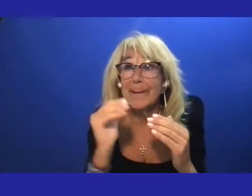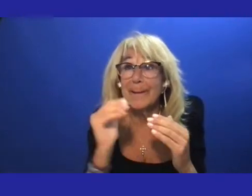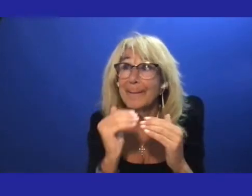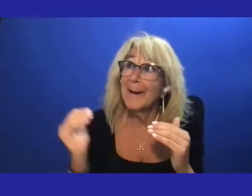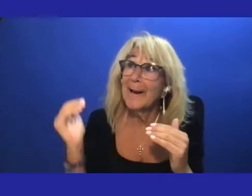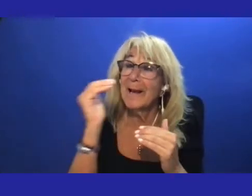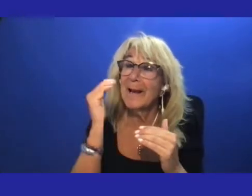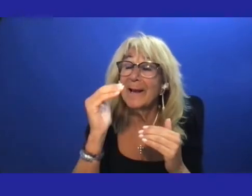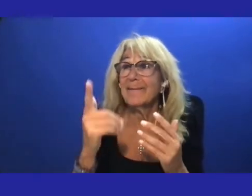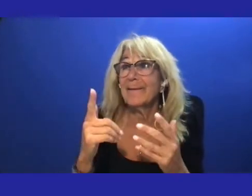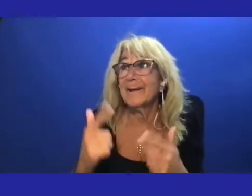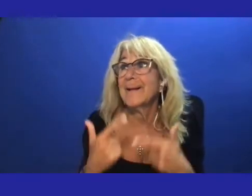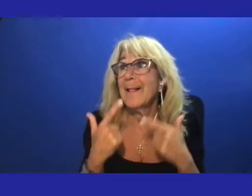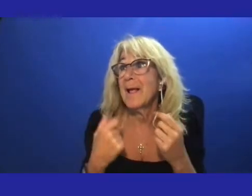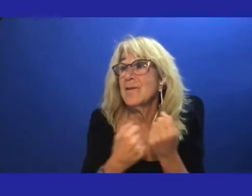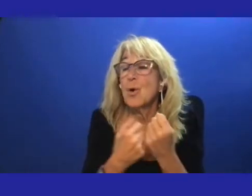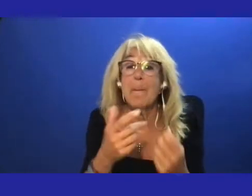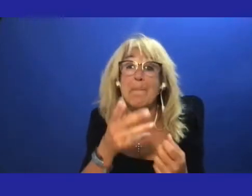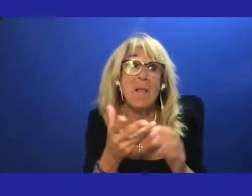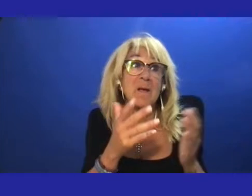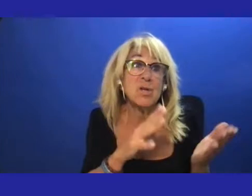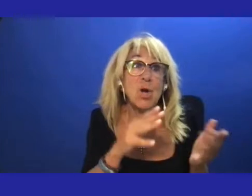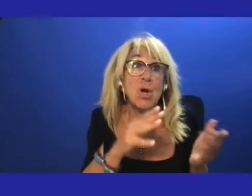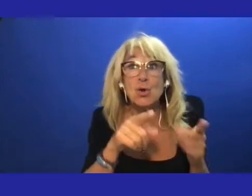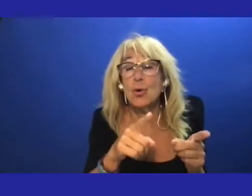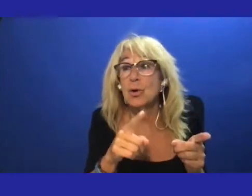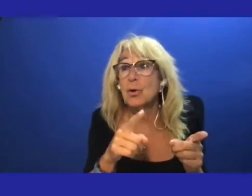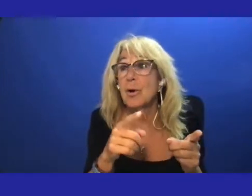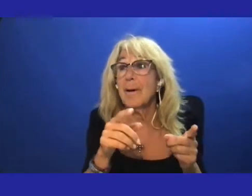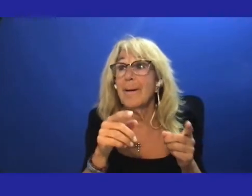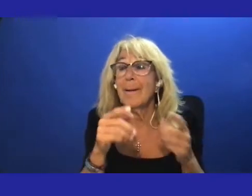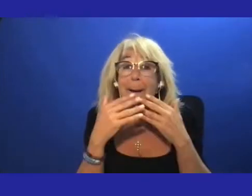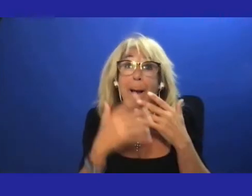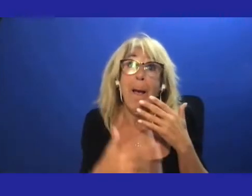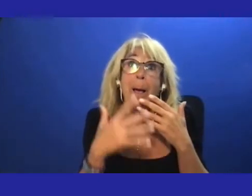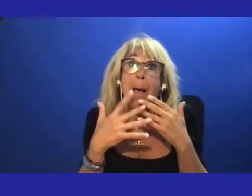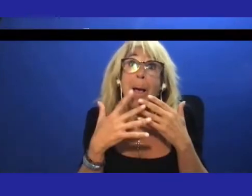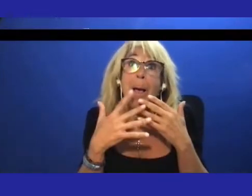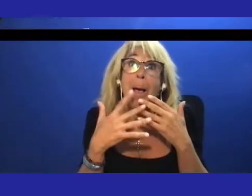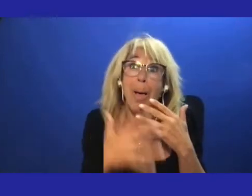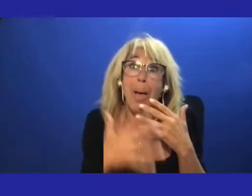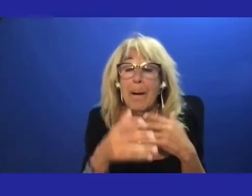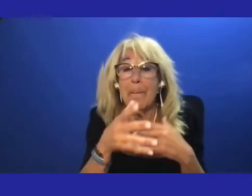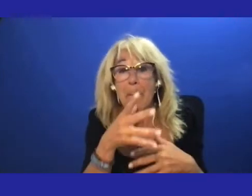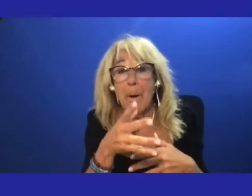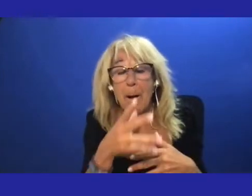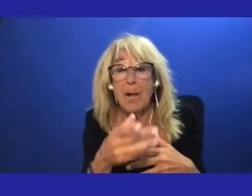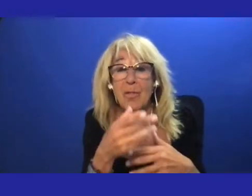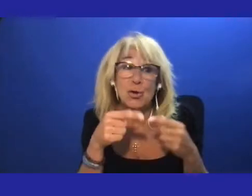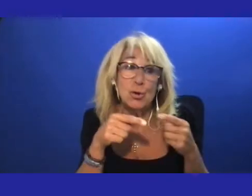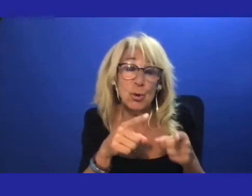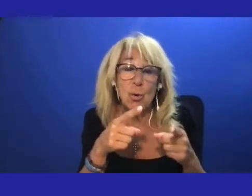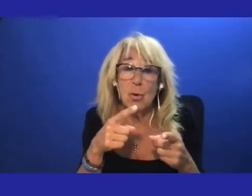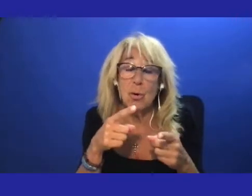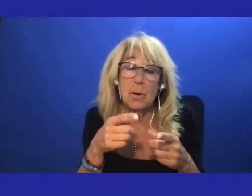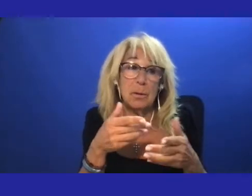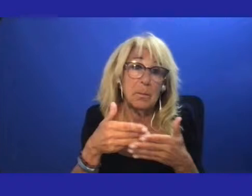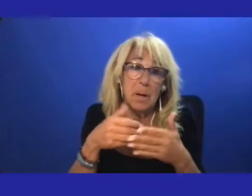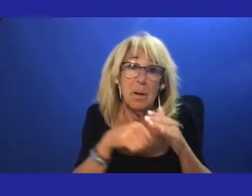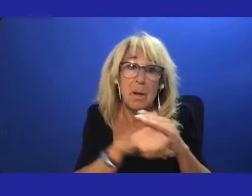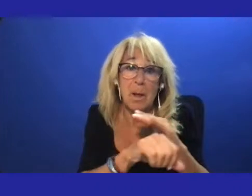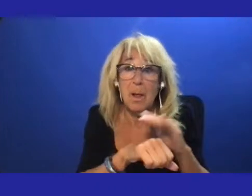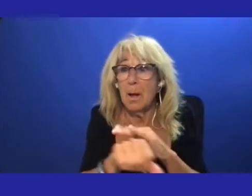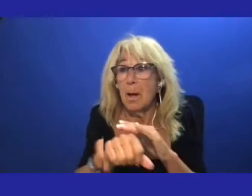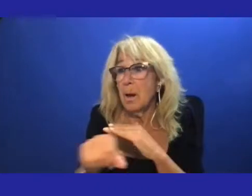dies during childbirth. Postpartum hemorrhage, when the mother is bleeding significantly during childbirth, shoulder dystocia, when